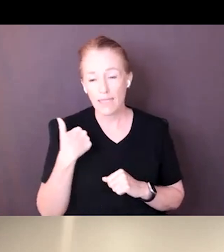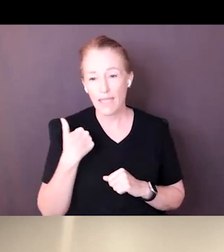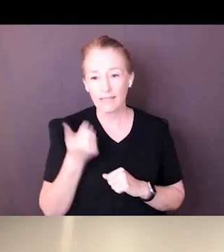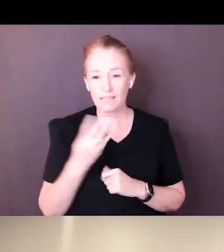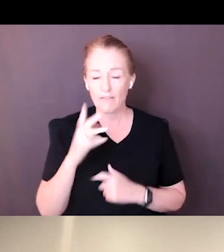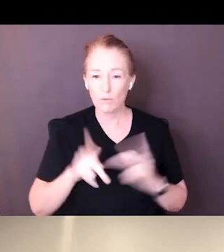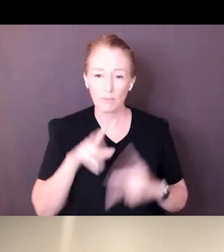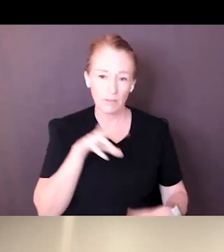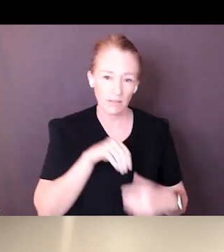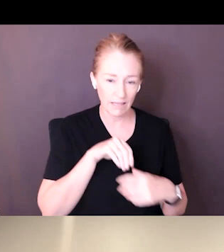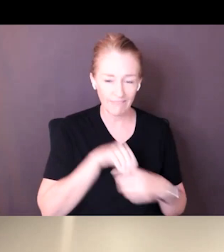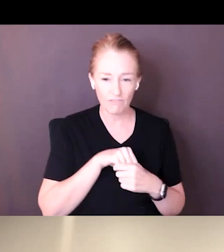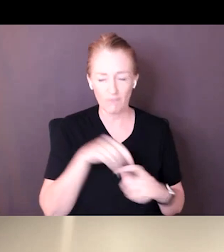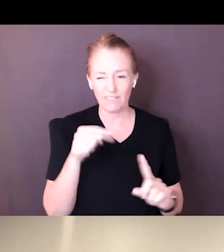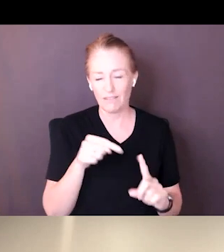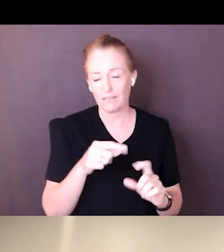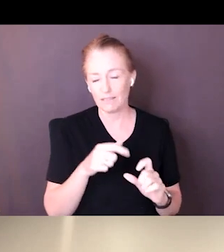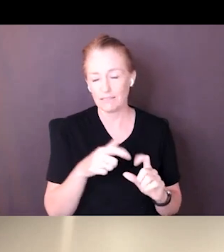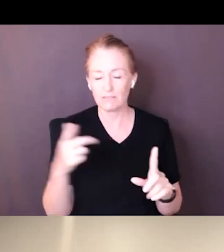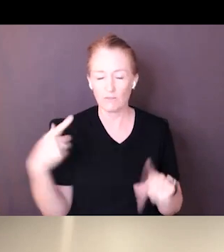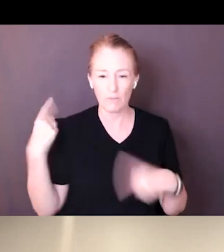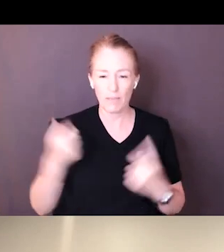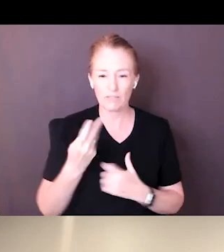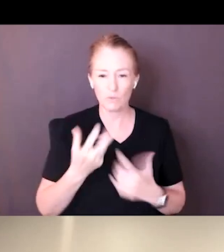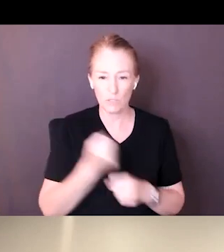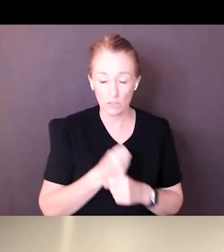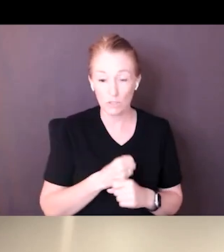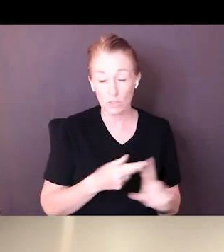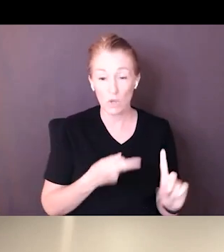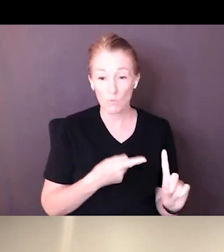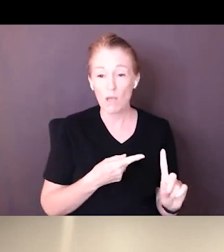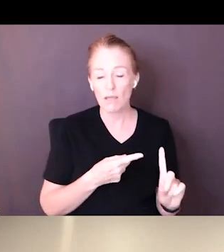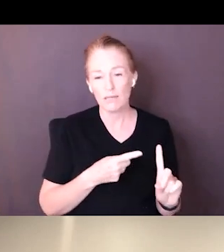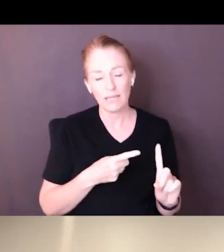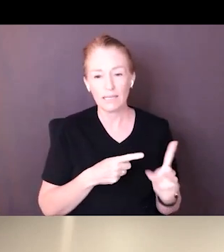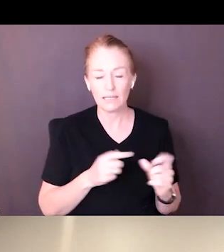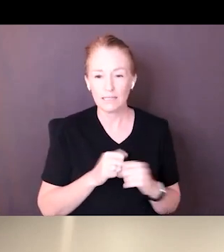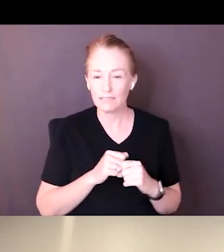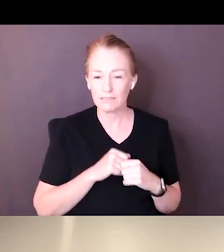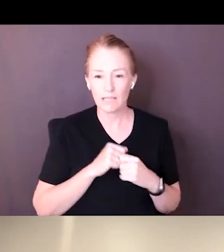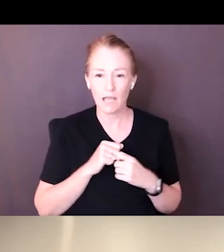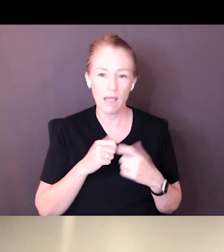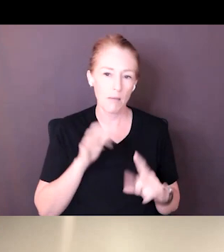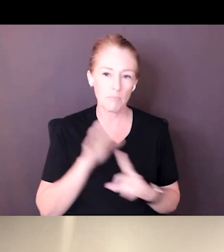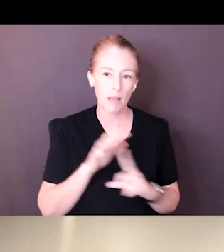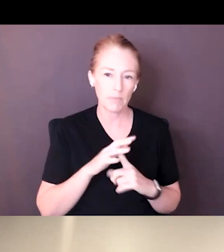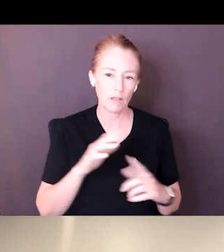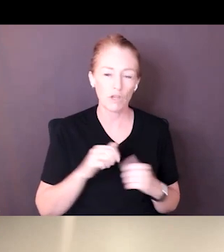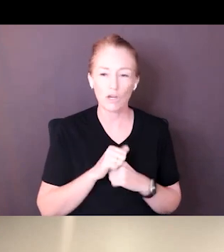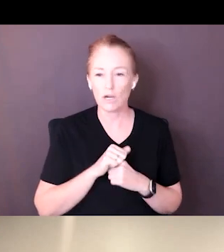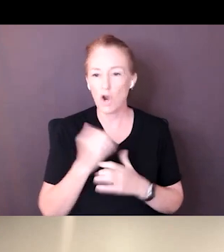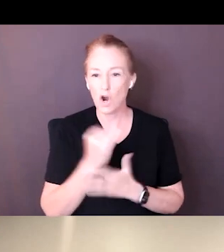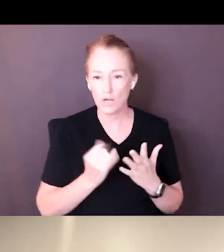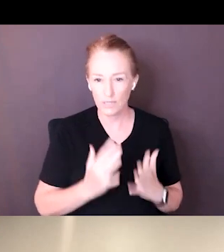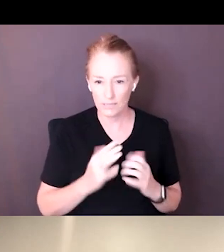artist living in the New York City area, and someone who had been placed on higher dose opioids for many years.